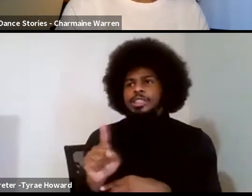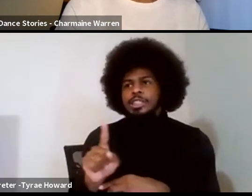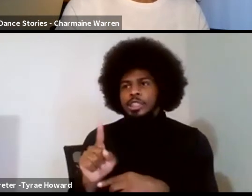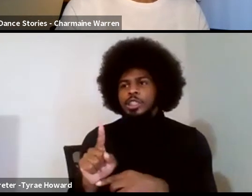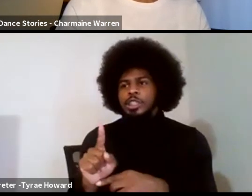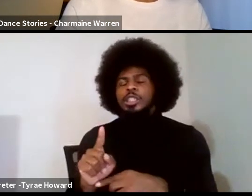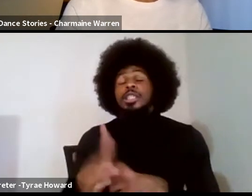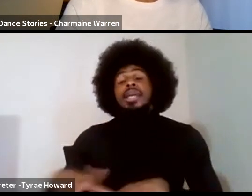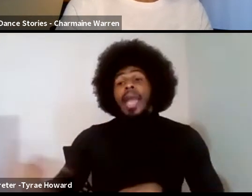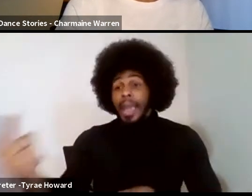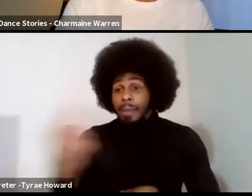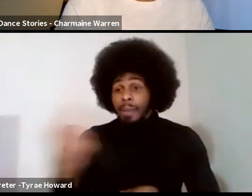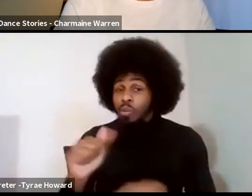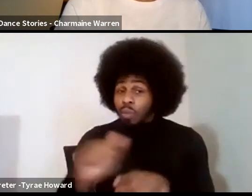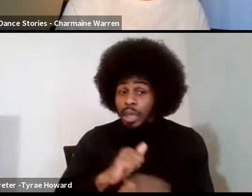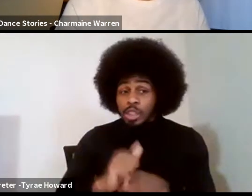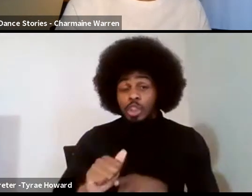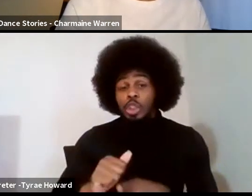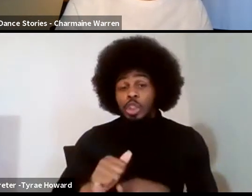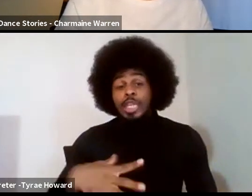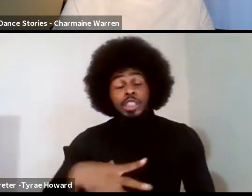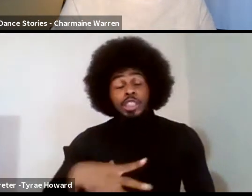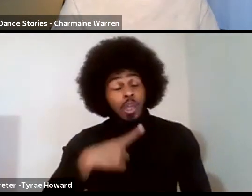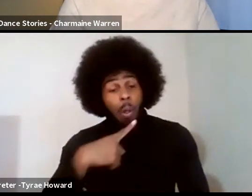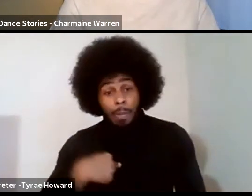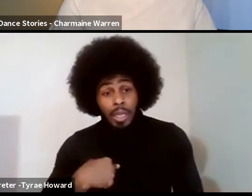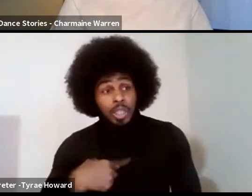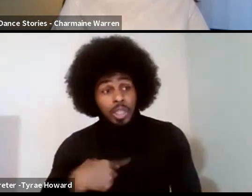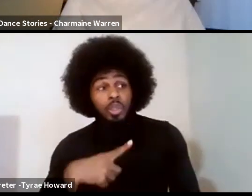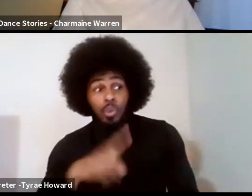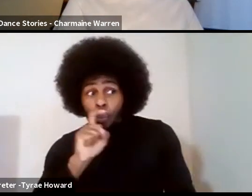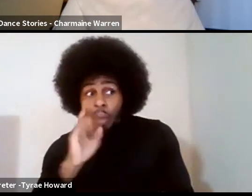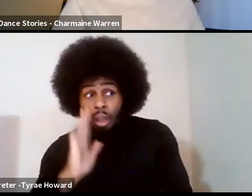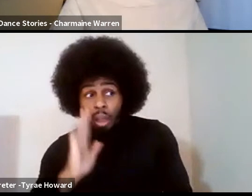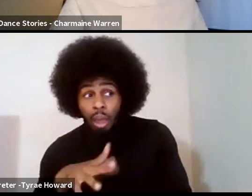threatened me and said, you're gonna have to use big women in your work one day.